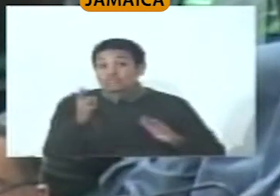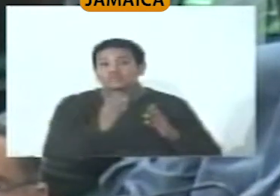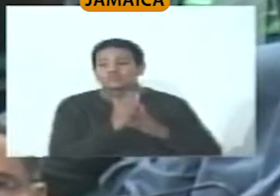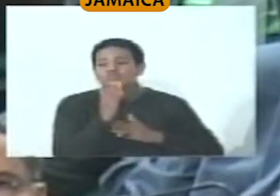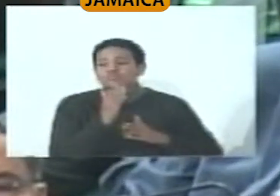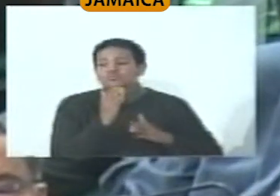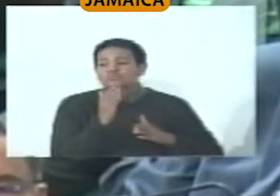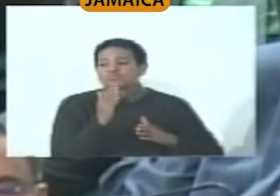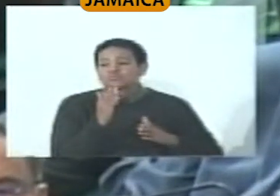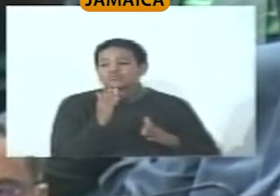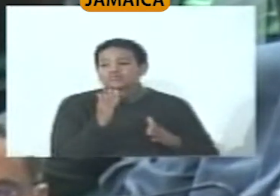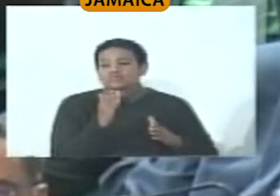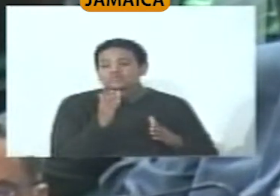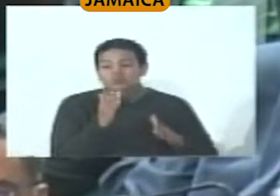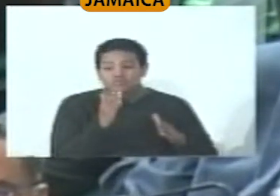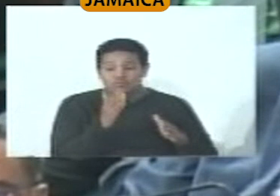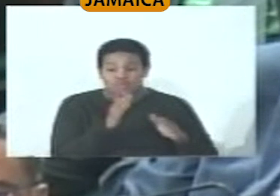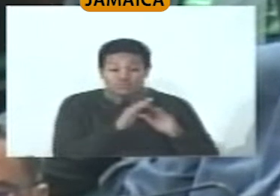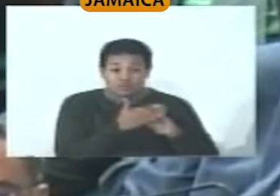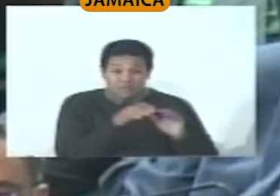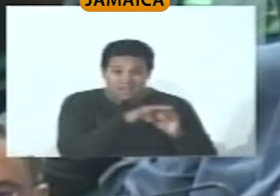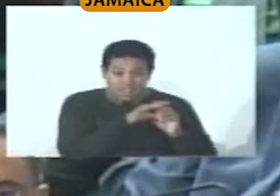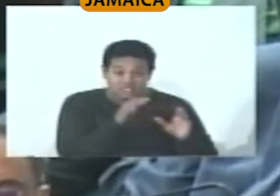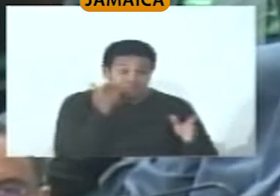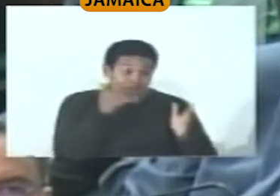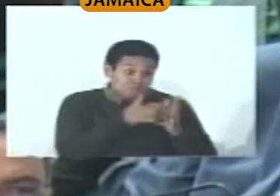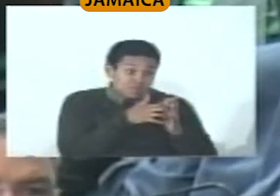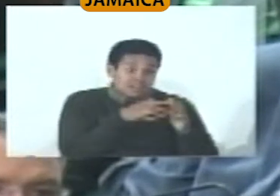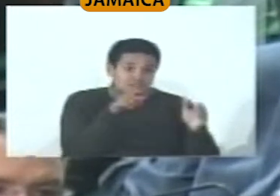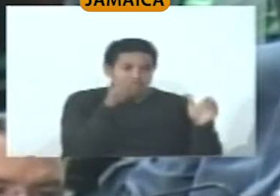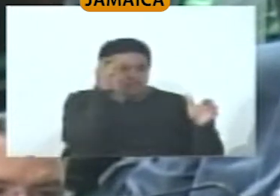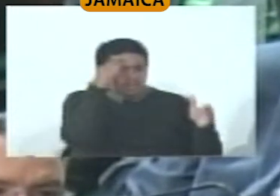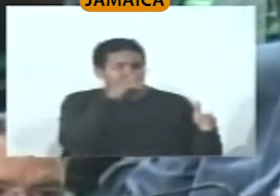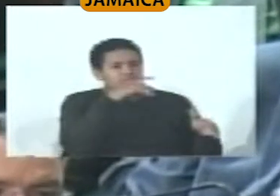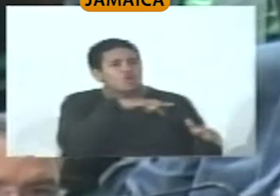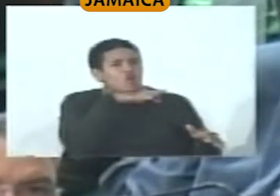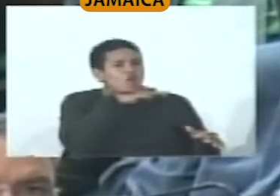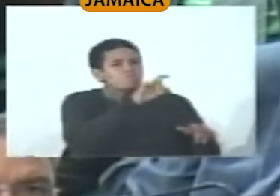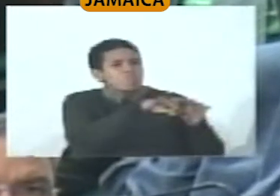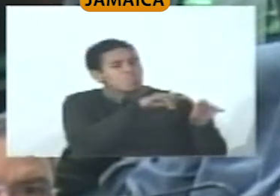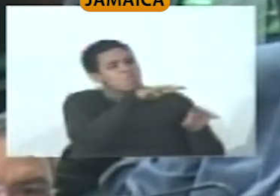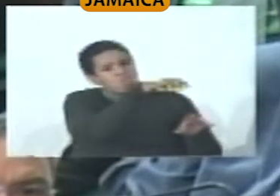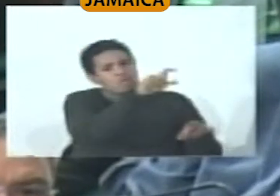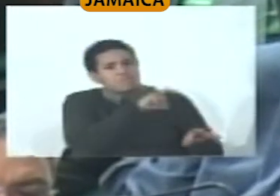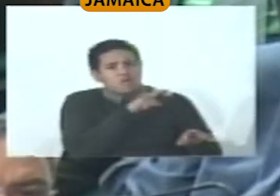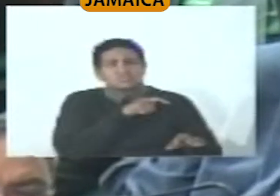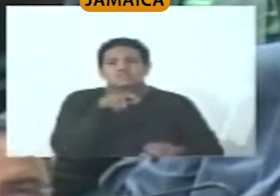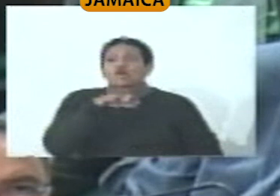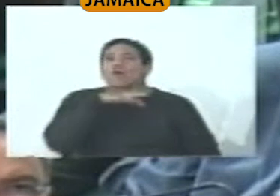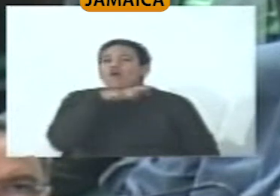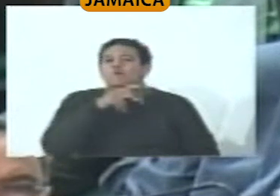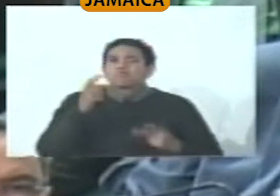Jamaica. And if they can weaken the state, if they can corrupt our police, if they can corrupt our public